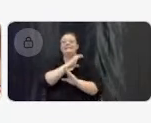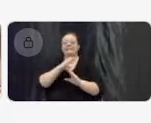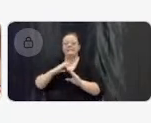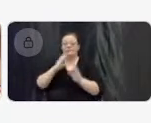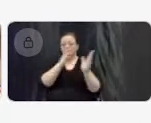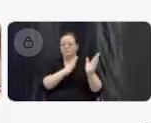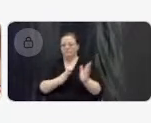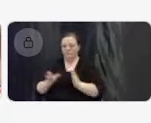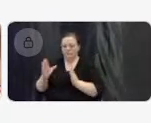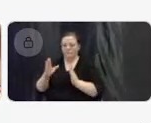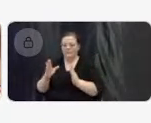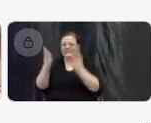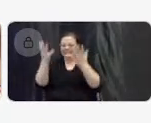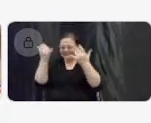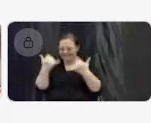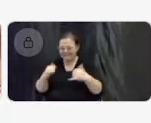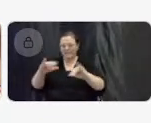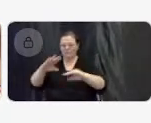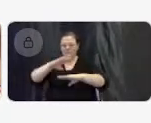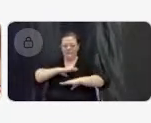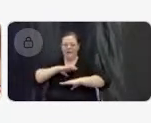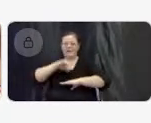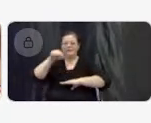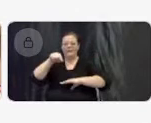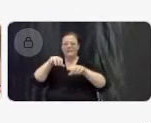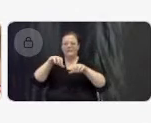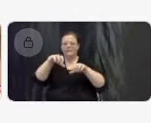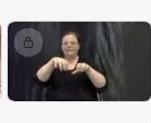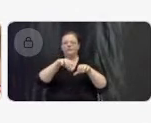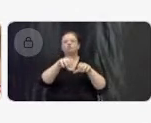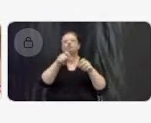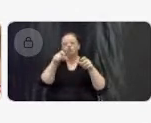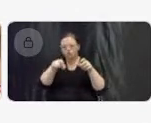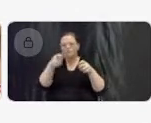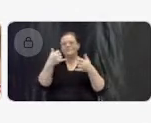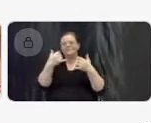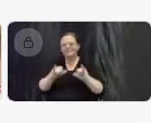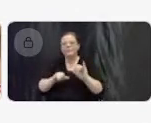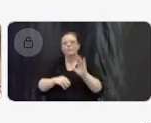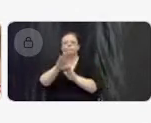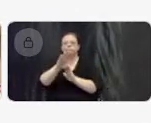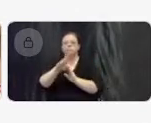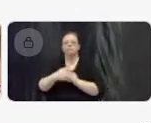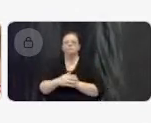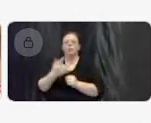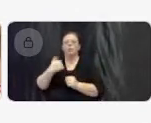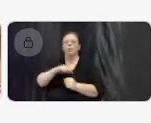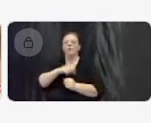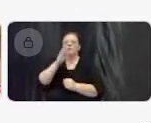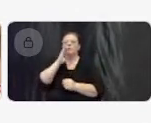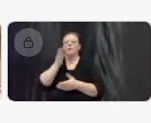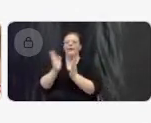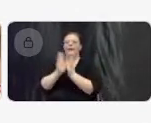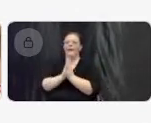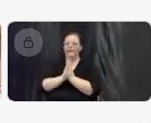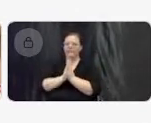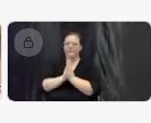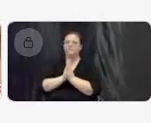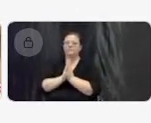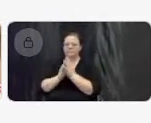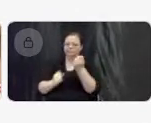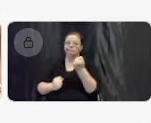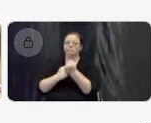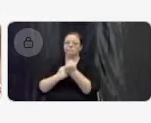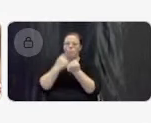still satisfied that this subdivision should go forward. So we would ask a favorable vote on